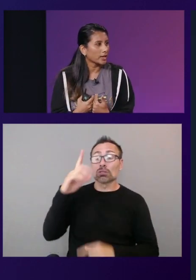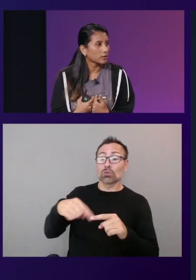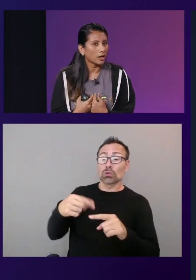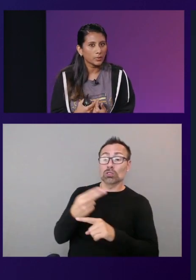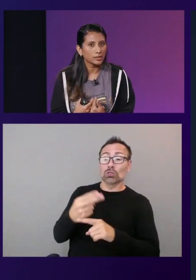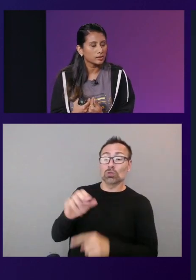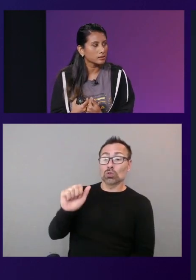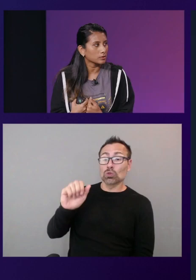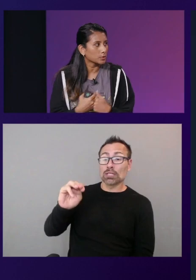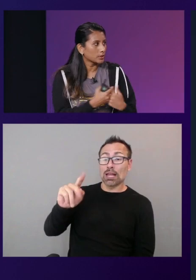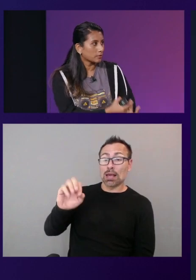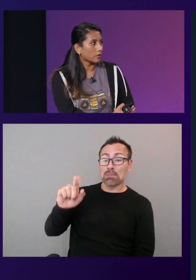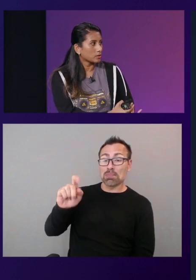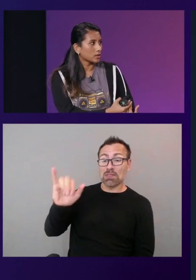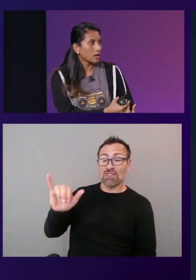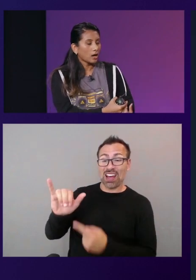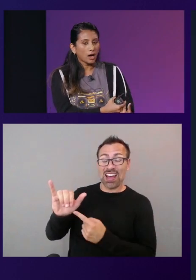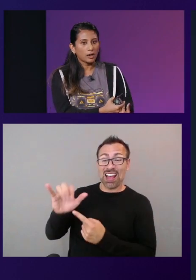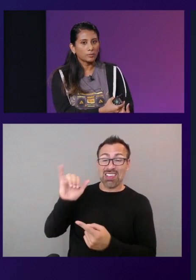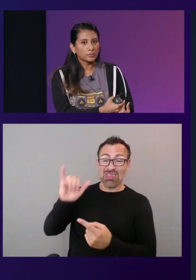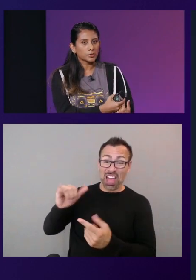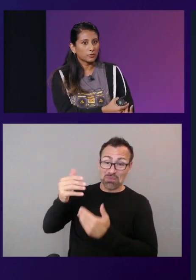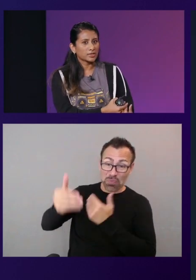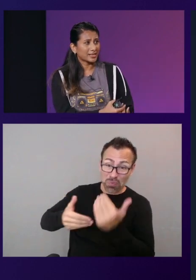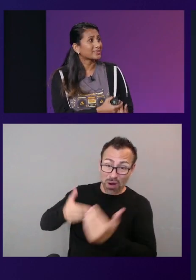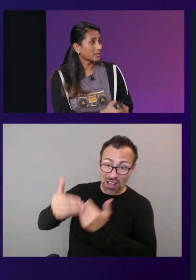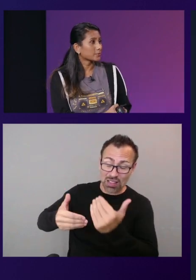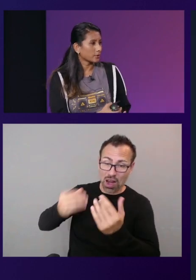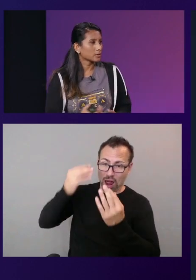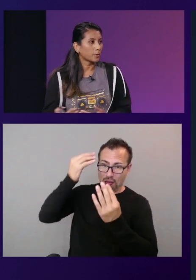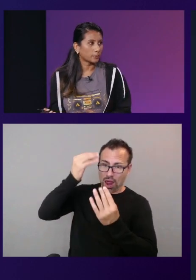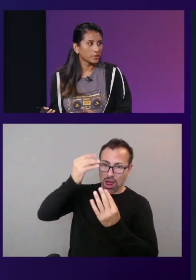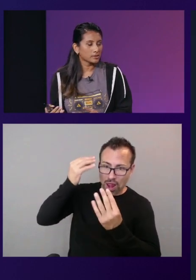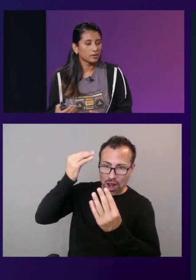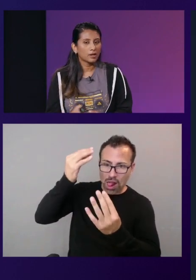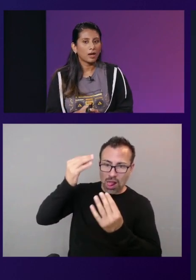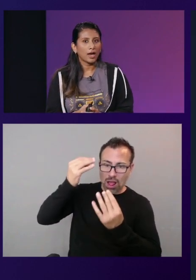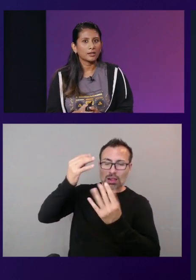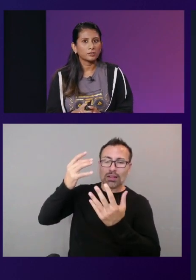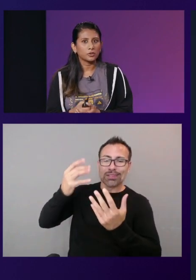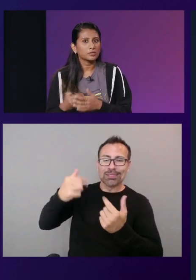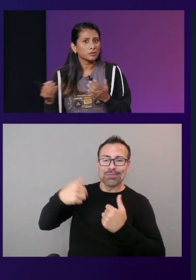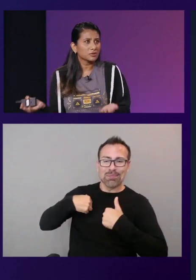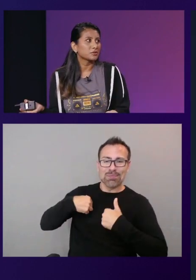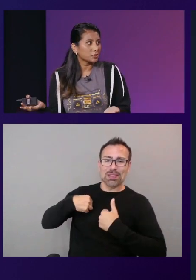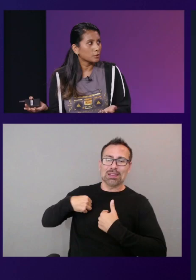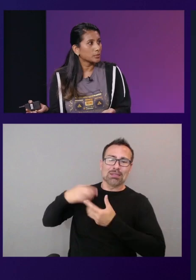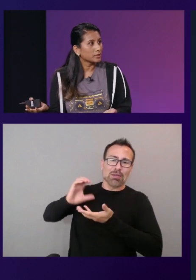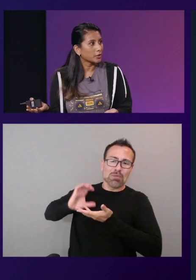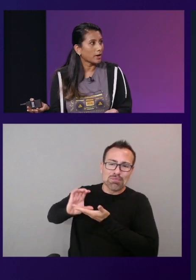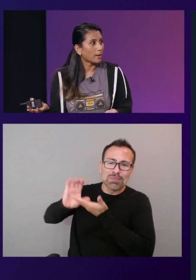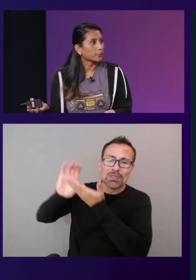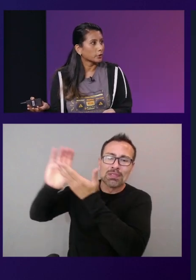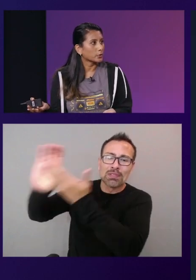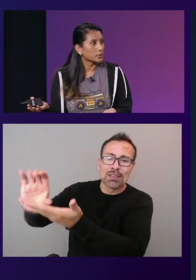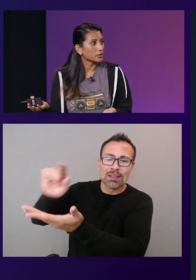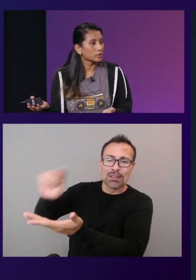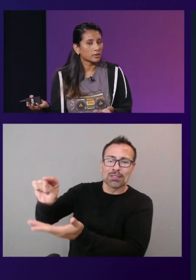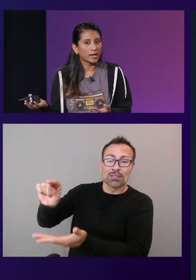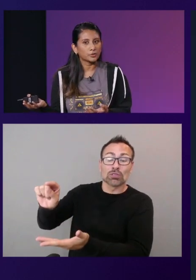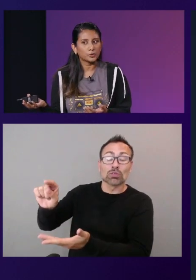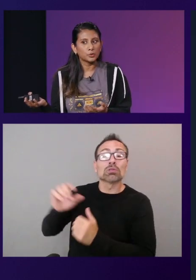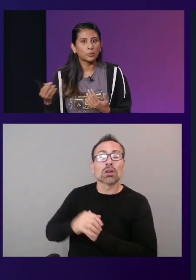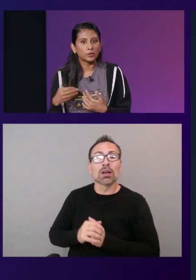of that thought process to a different service that exists for this purpose. And you can just continue building your app for your